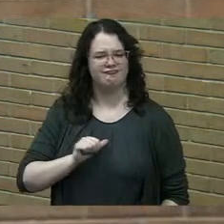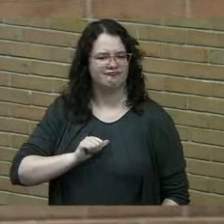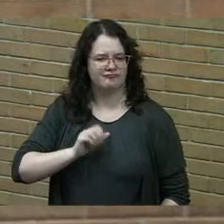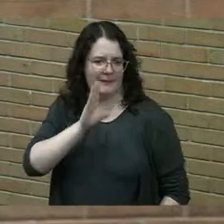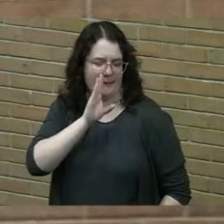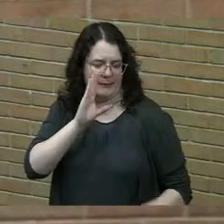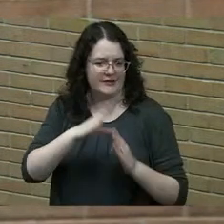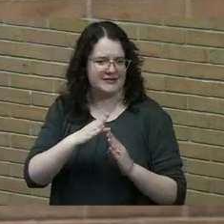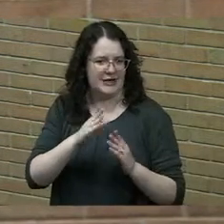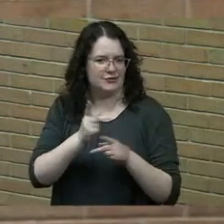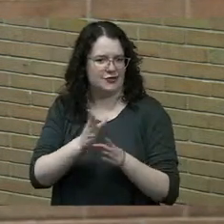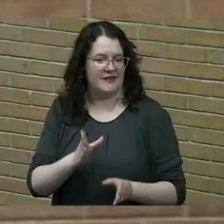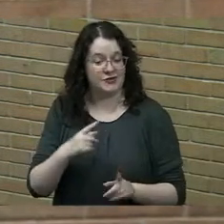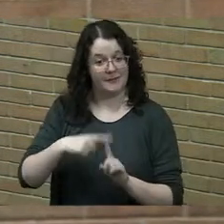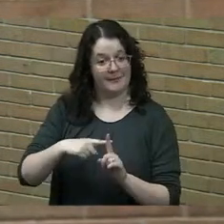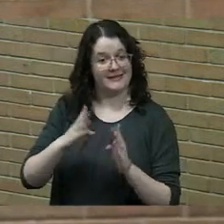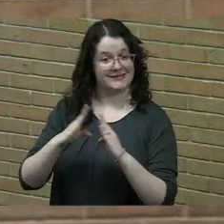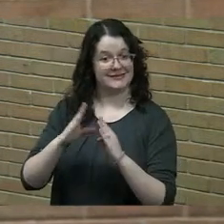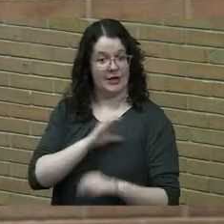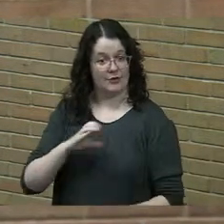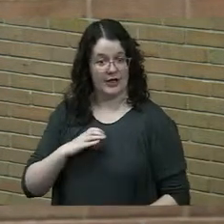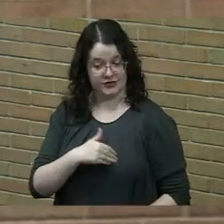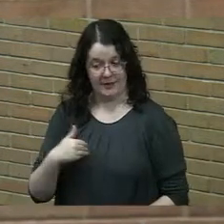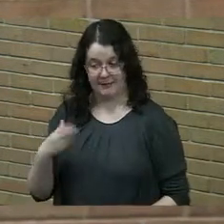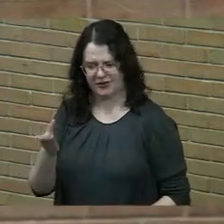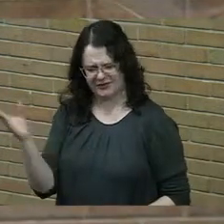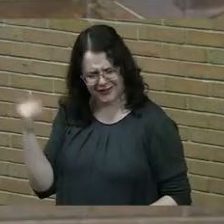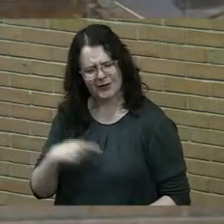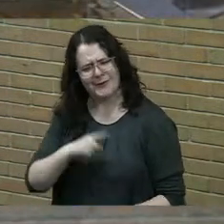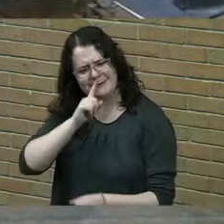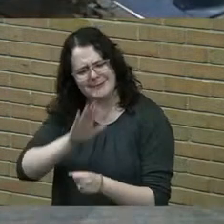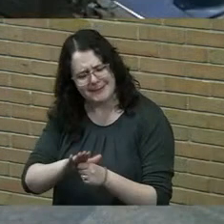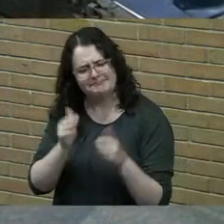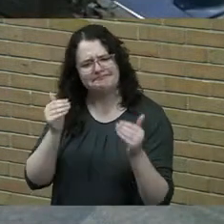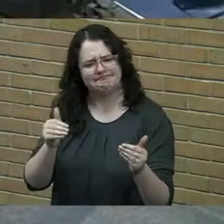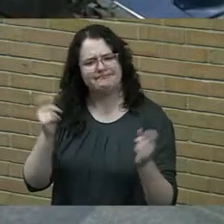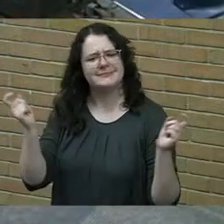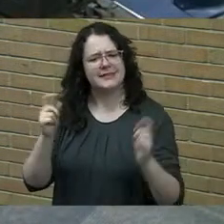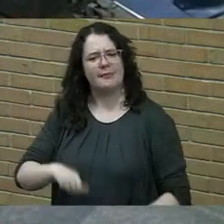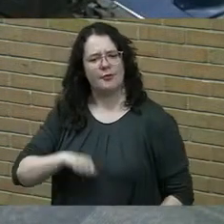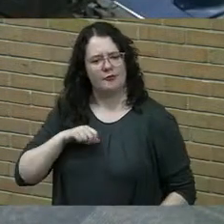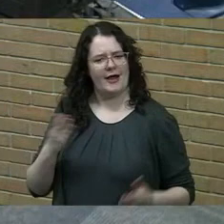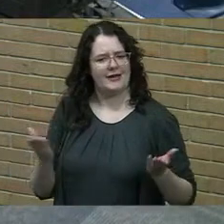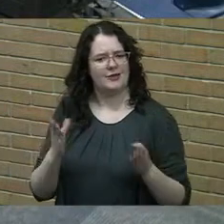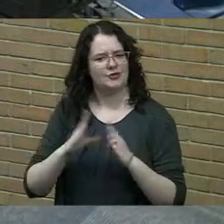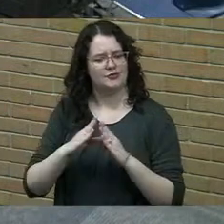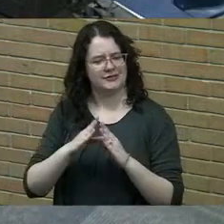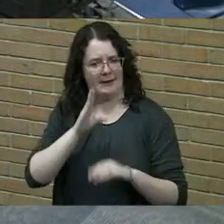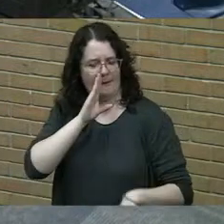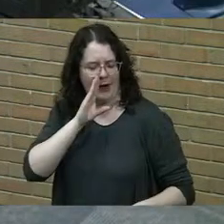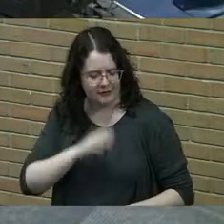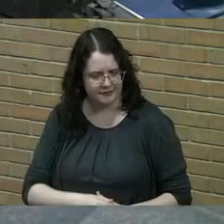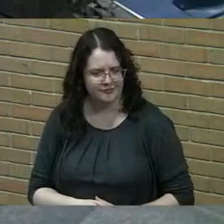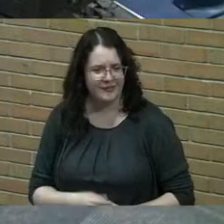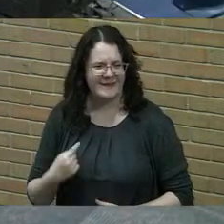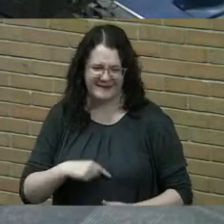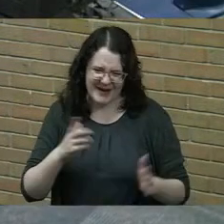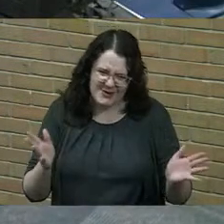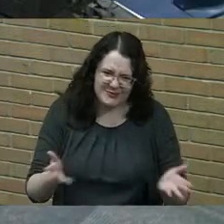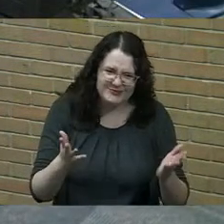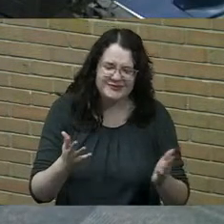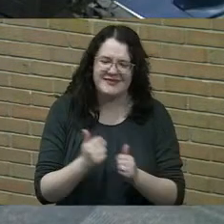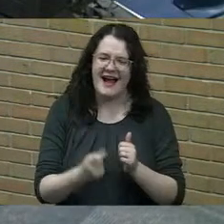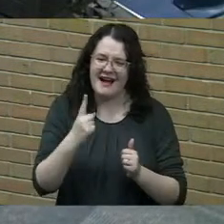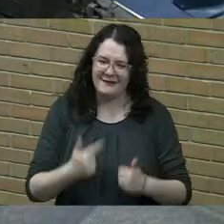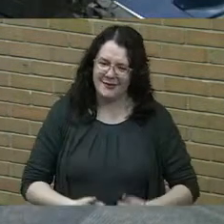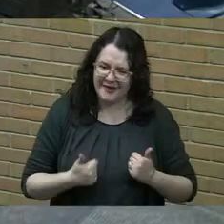Town Council do hereby commit to celebrating Pride in the town of Brighton and urge all of our residents to join